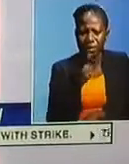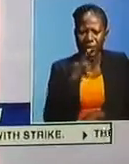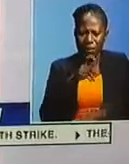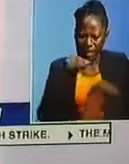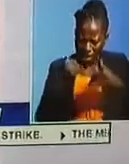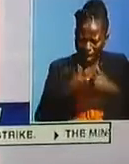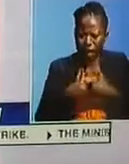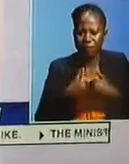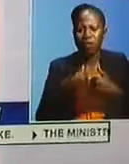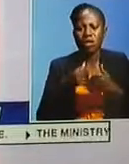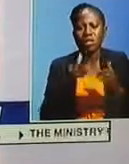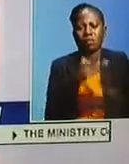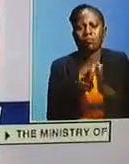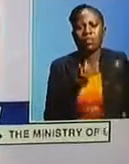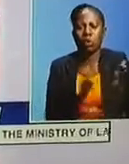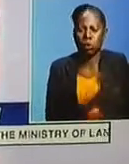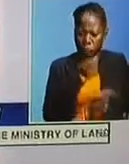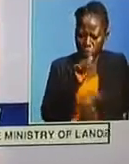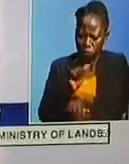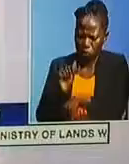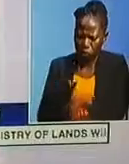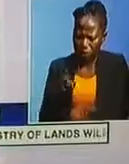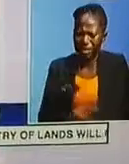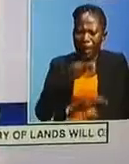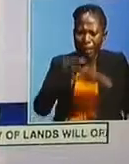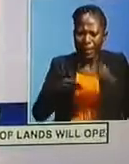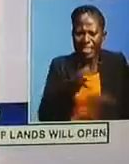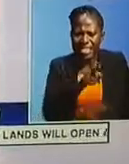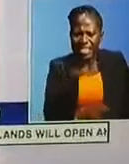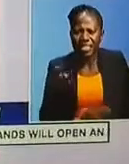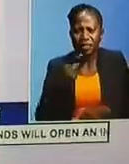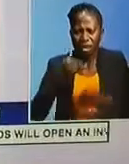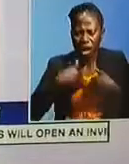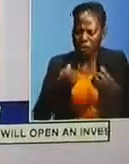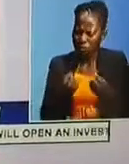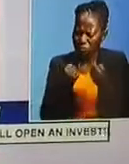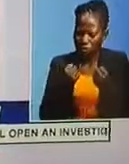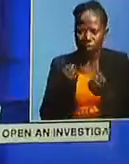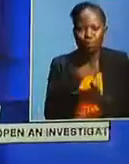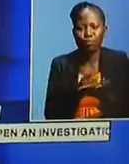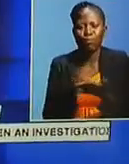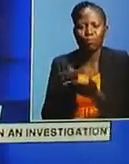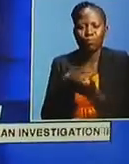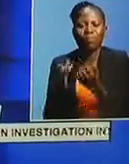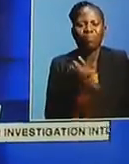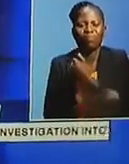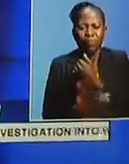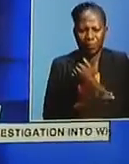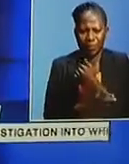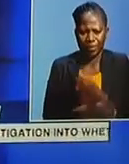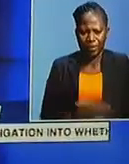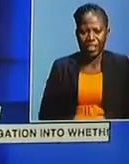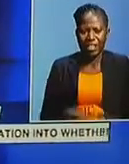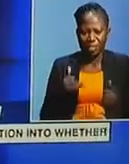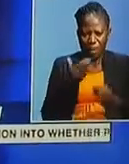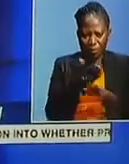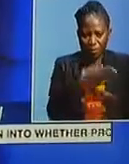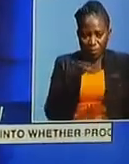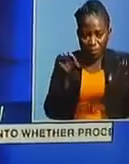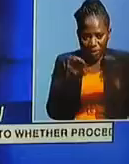framework. That is how we're going to make robust and strong institutions in the country. Right. Part of the problem, as we close, has been